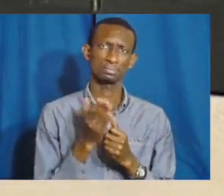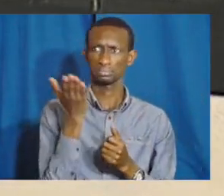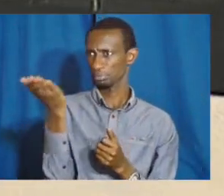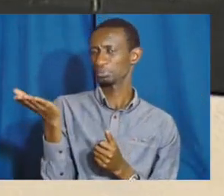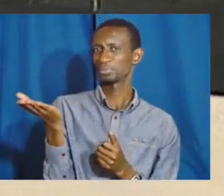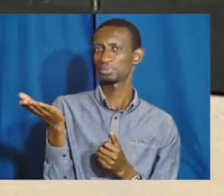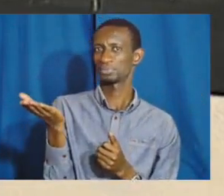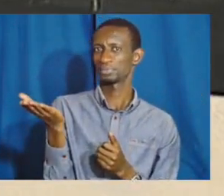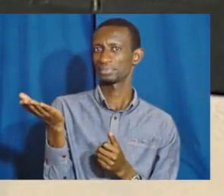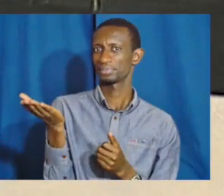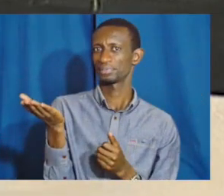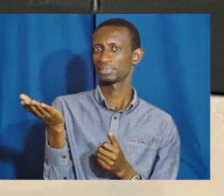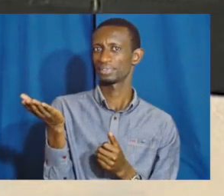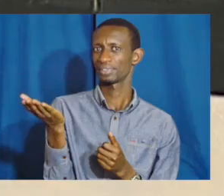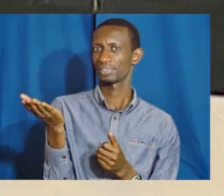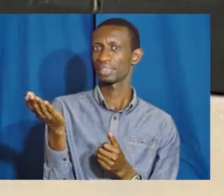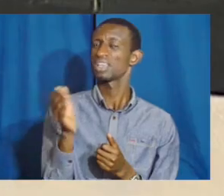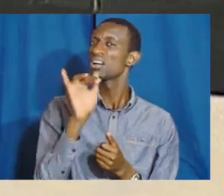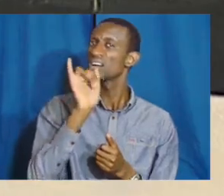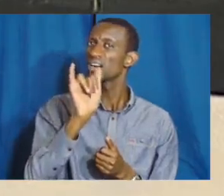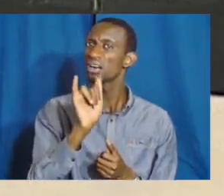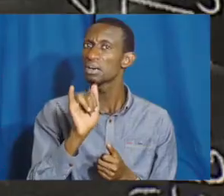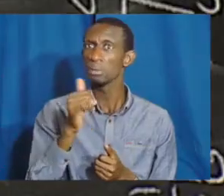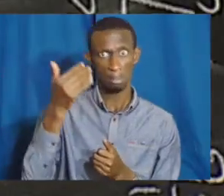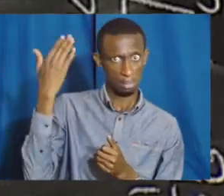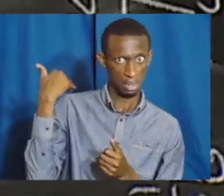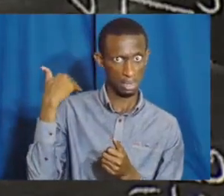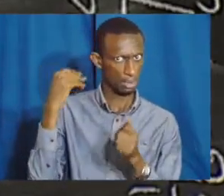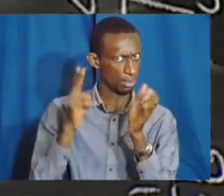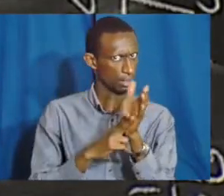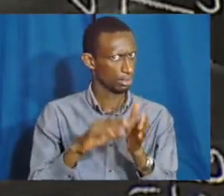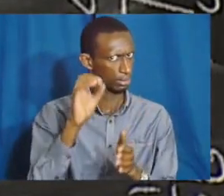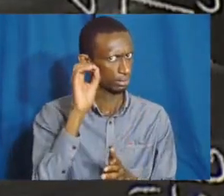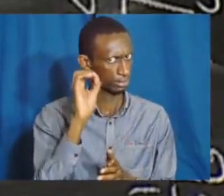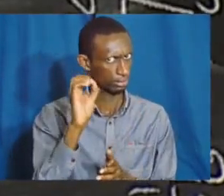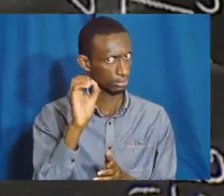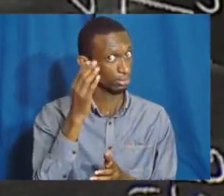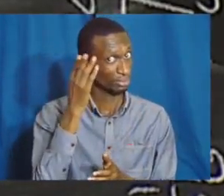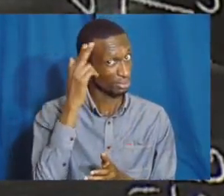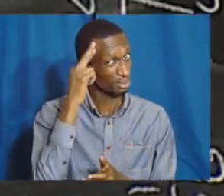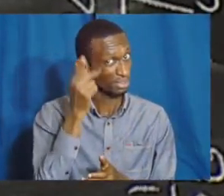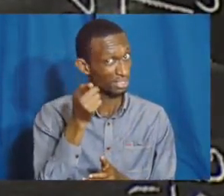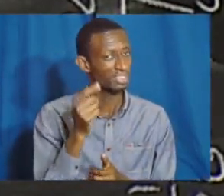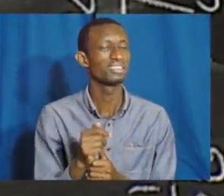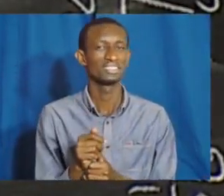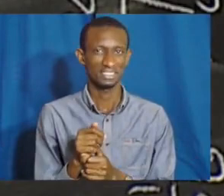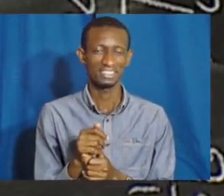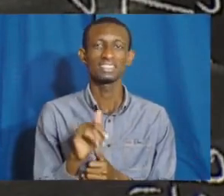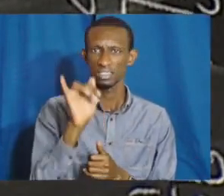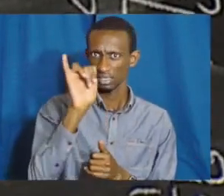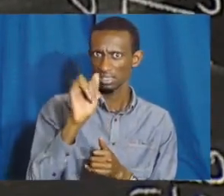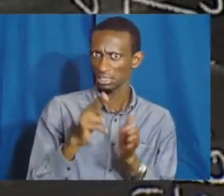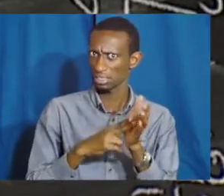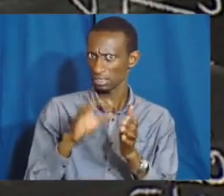You see? Our y-intercept was 0. You remember this. Very nice. Our y-intercept was 0,